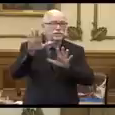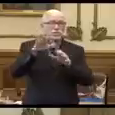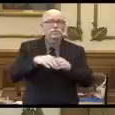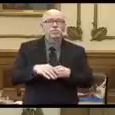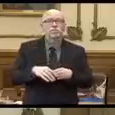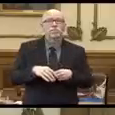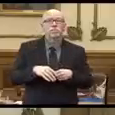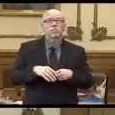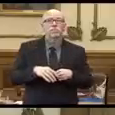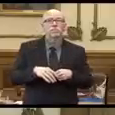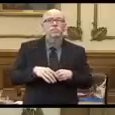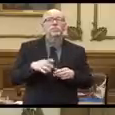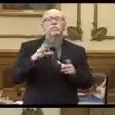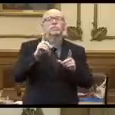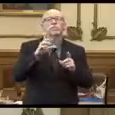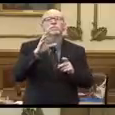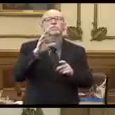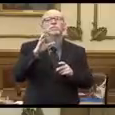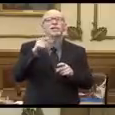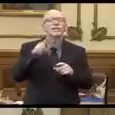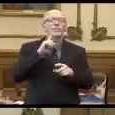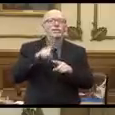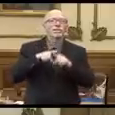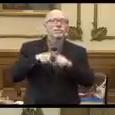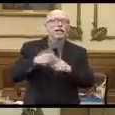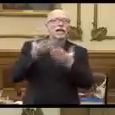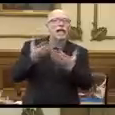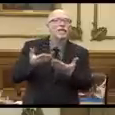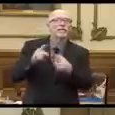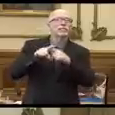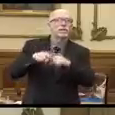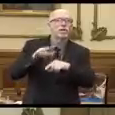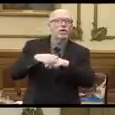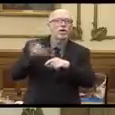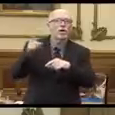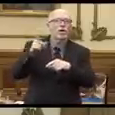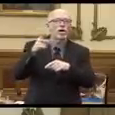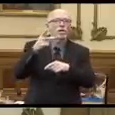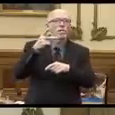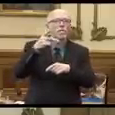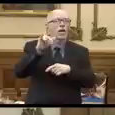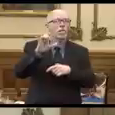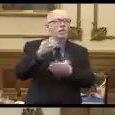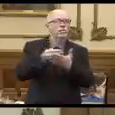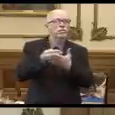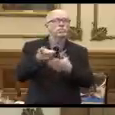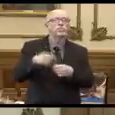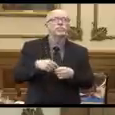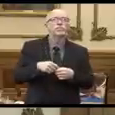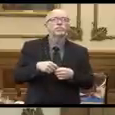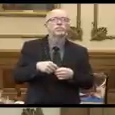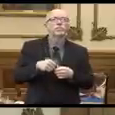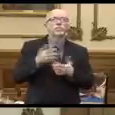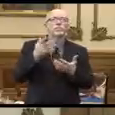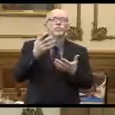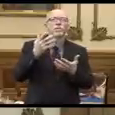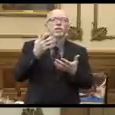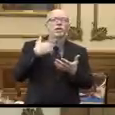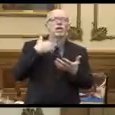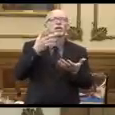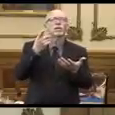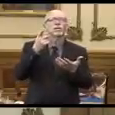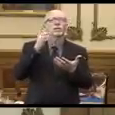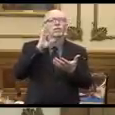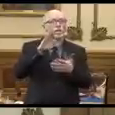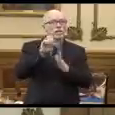and they're being heavily dependent on public money. I guess, like, does the